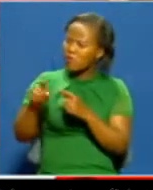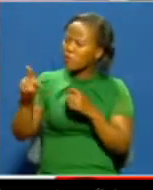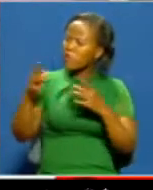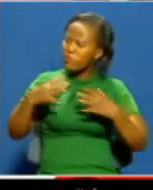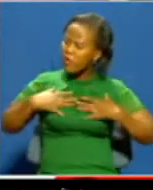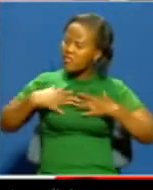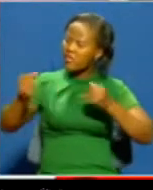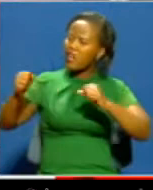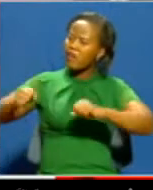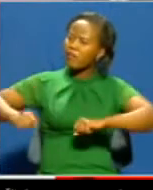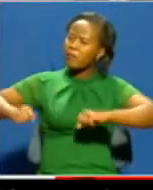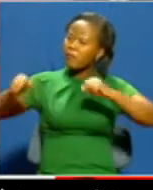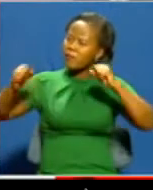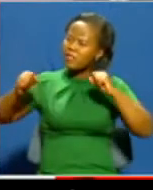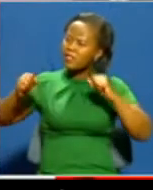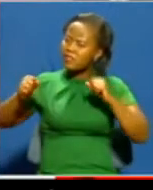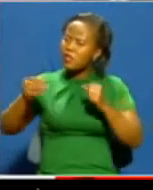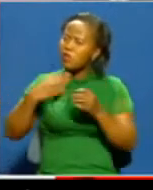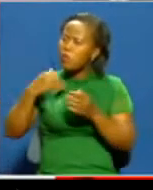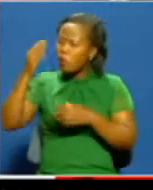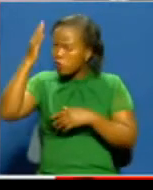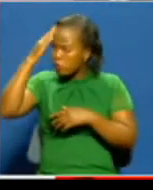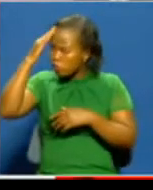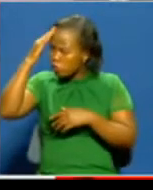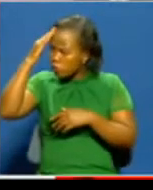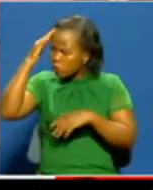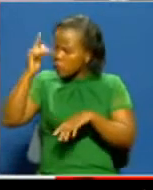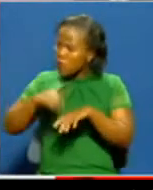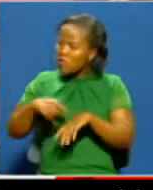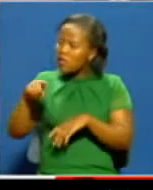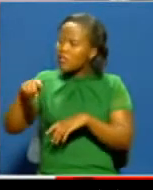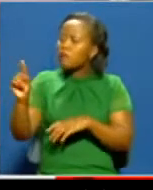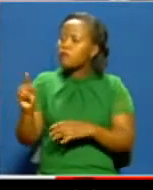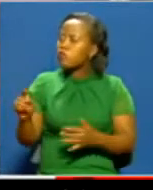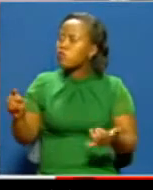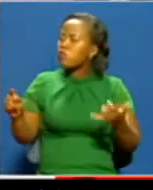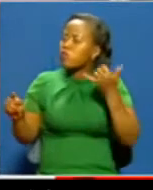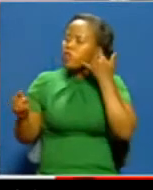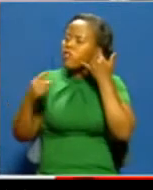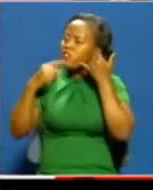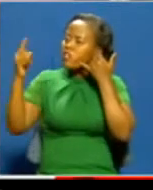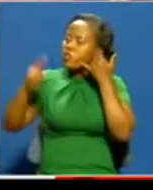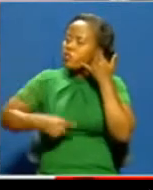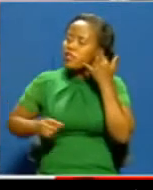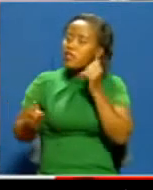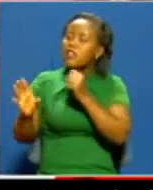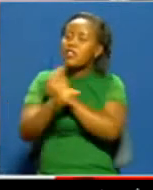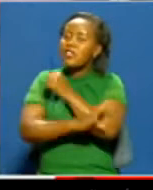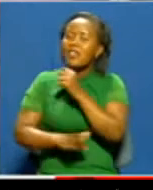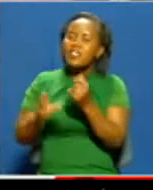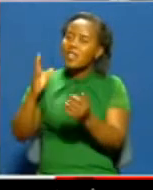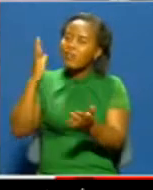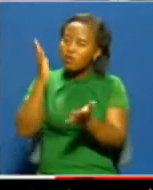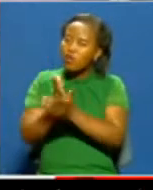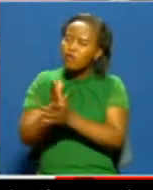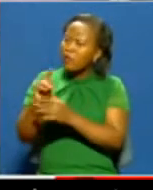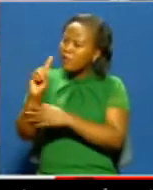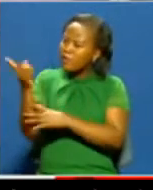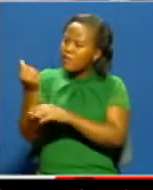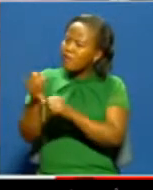would want to know, when you received that call that the country has reported the first case of COVID-19,